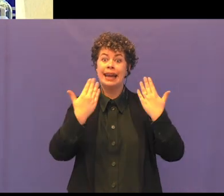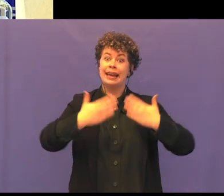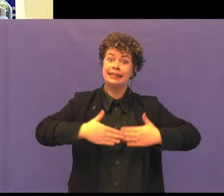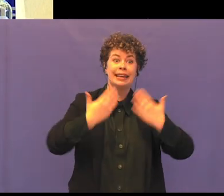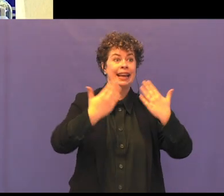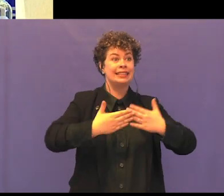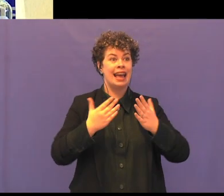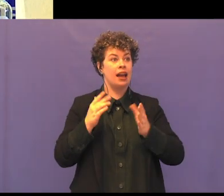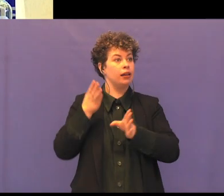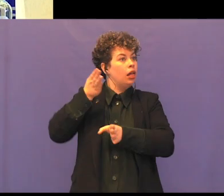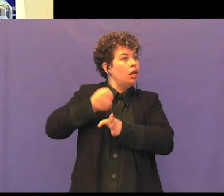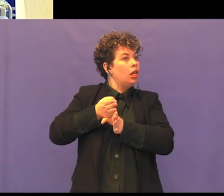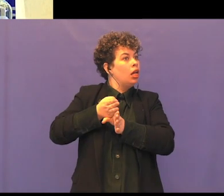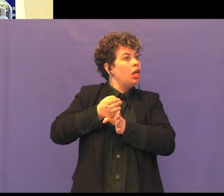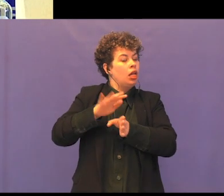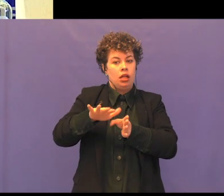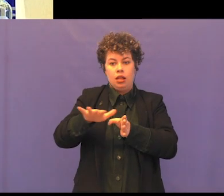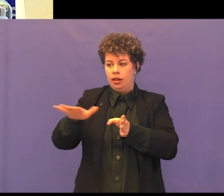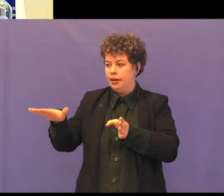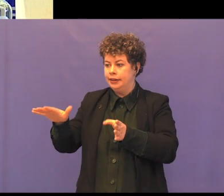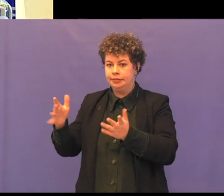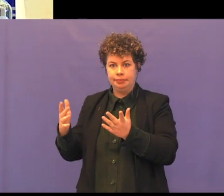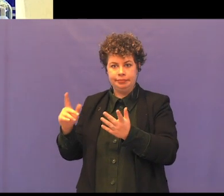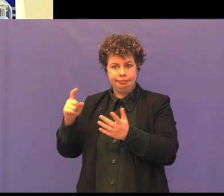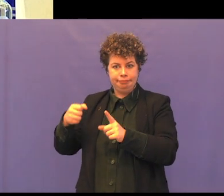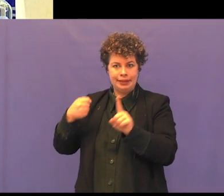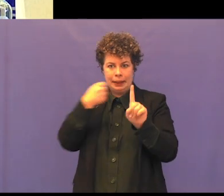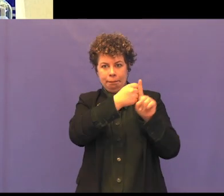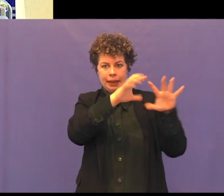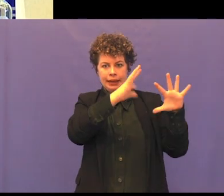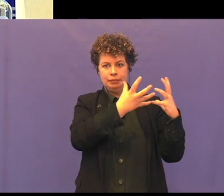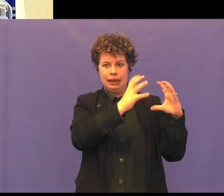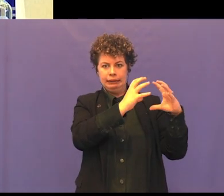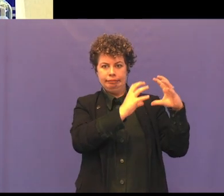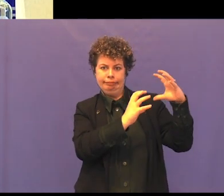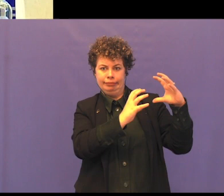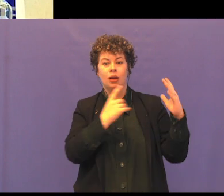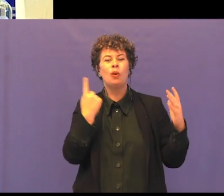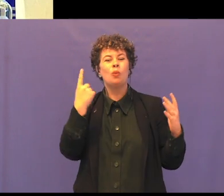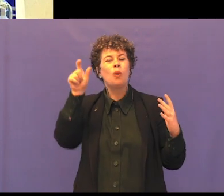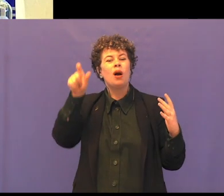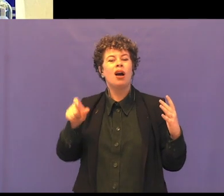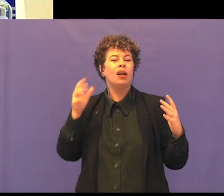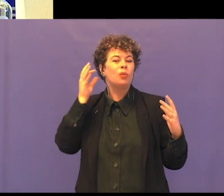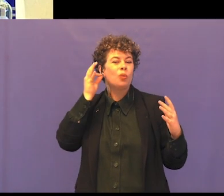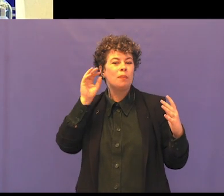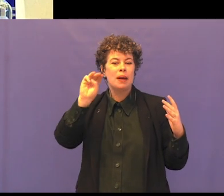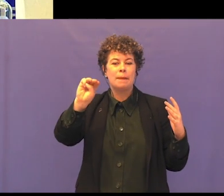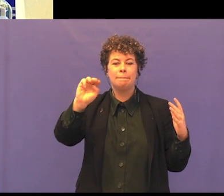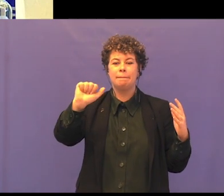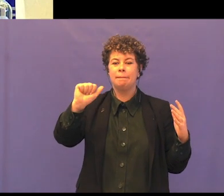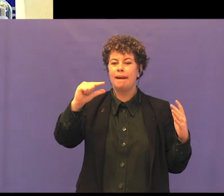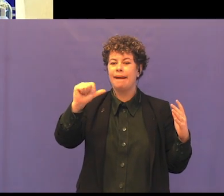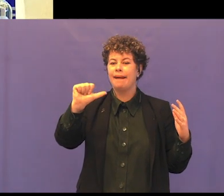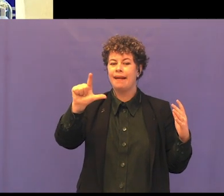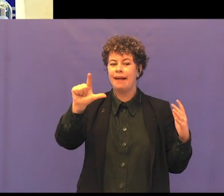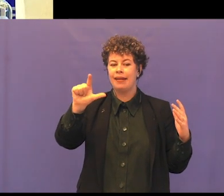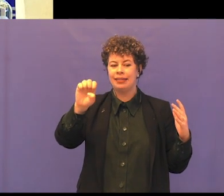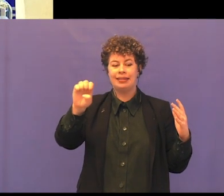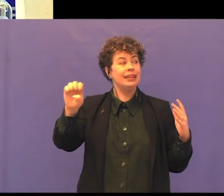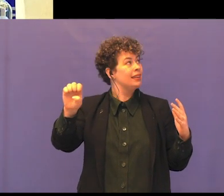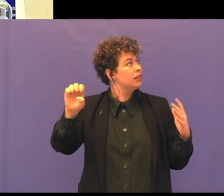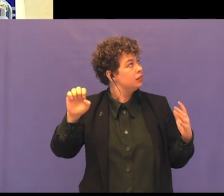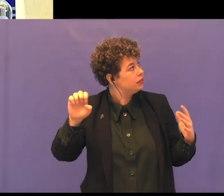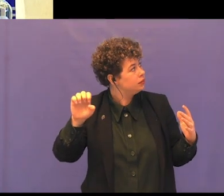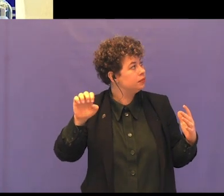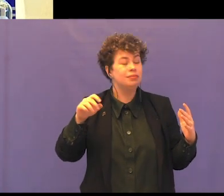from Magali, and it says, what are some of the steps we should take to have less impact in the environment as we